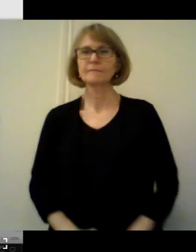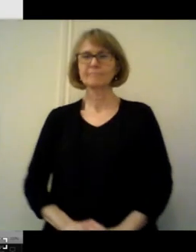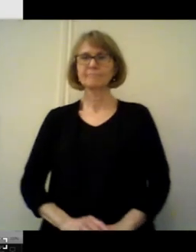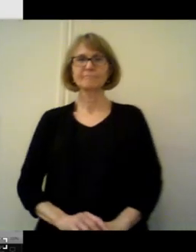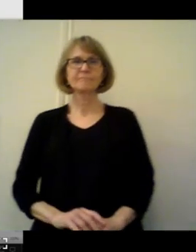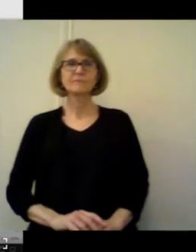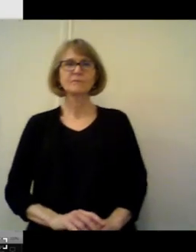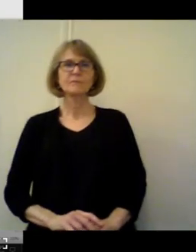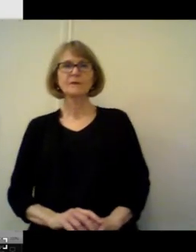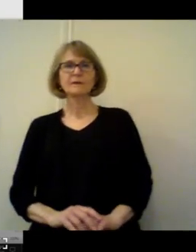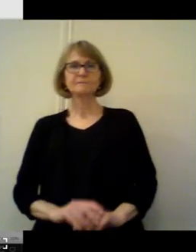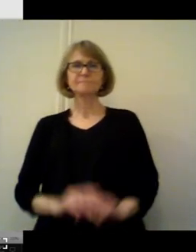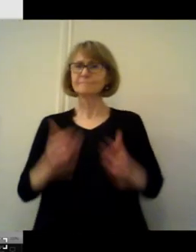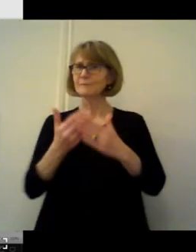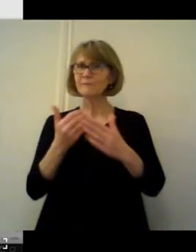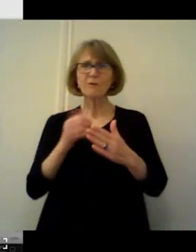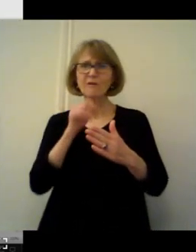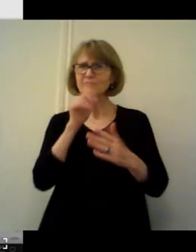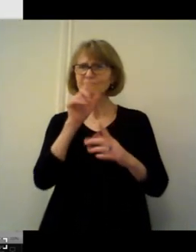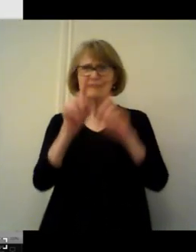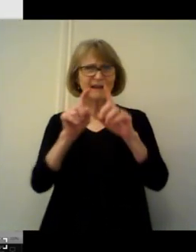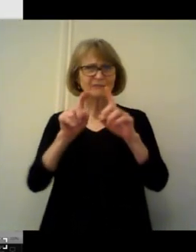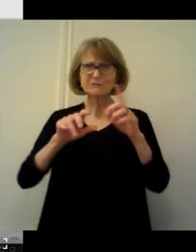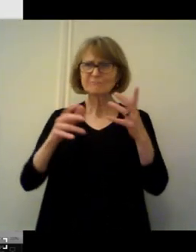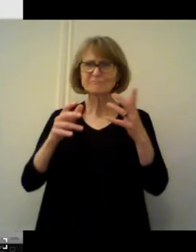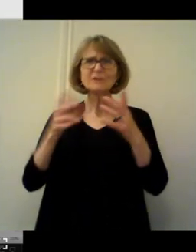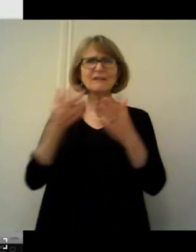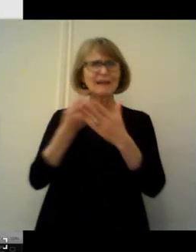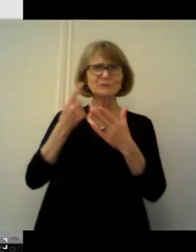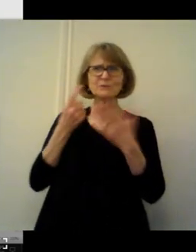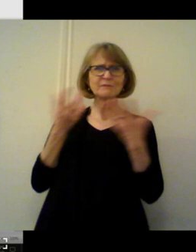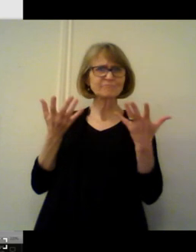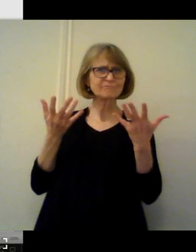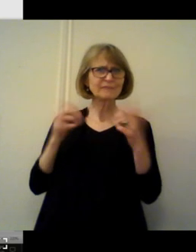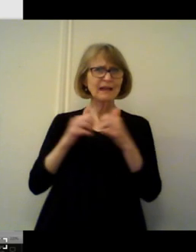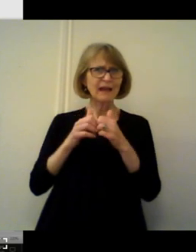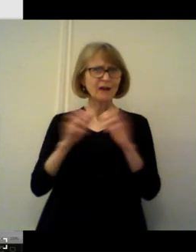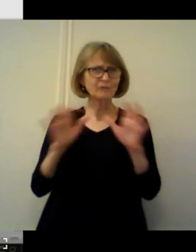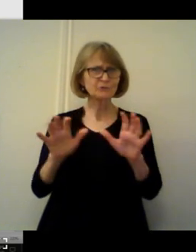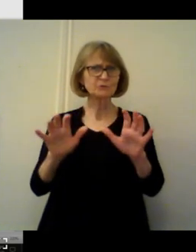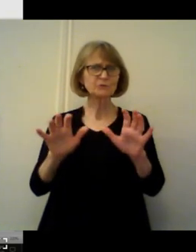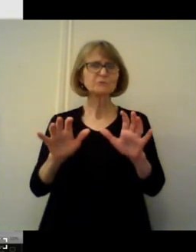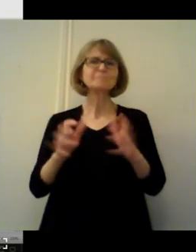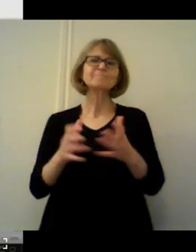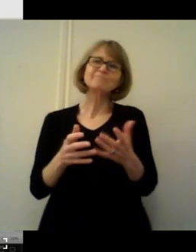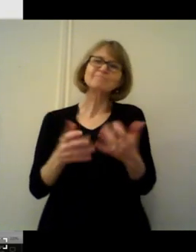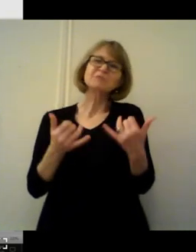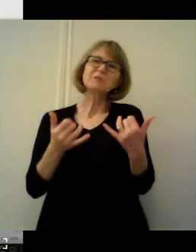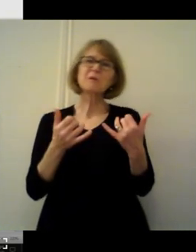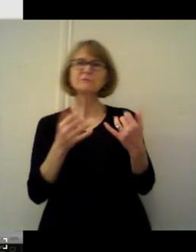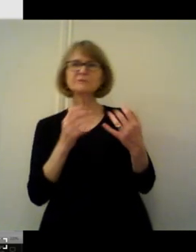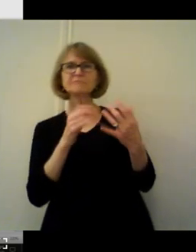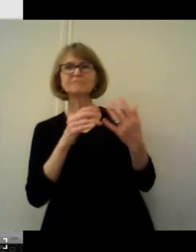before, I didn't even get to ask you guys how your last week went. So you can just talk to yourself right